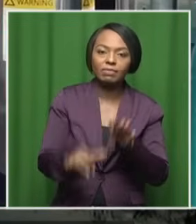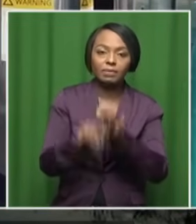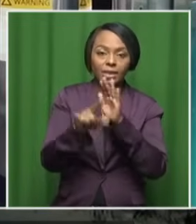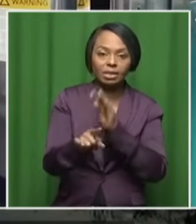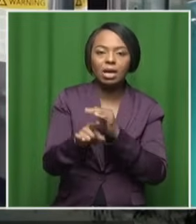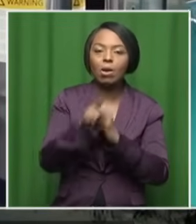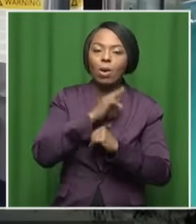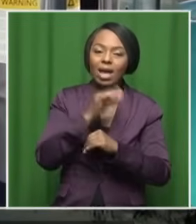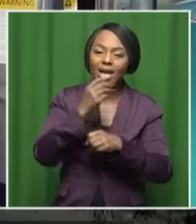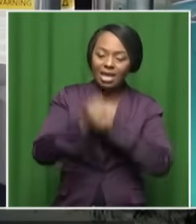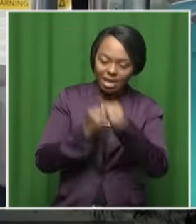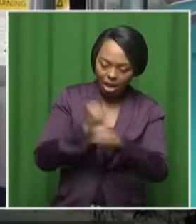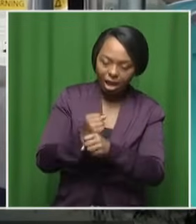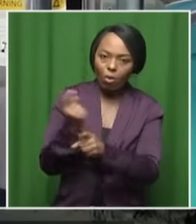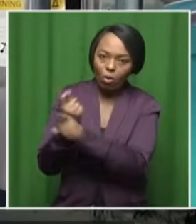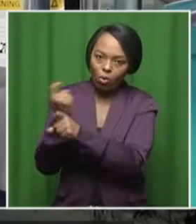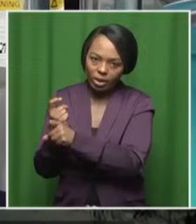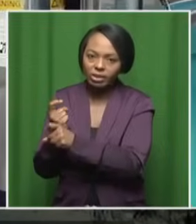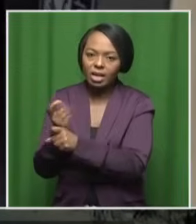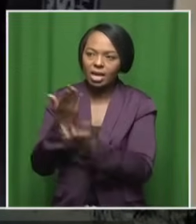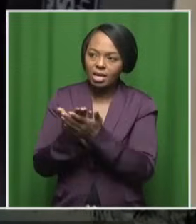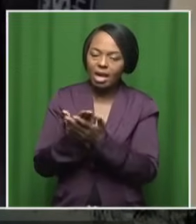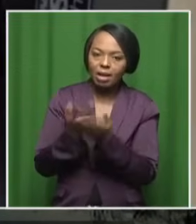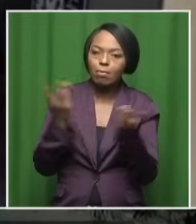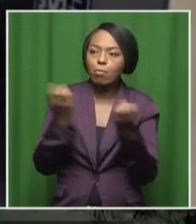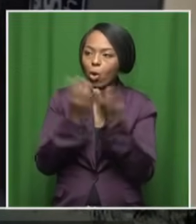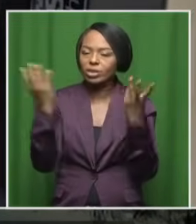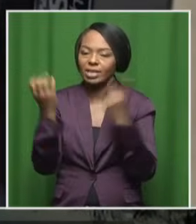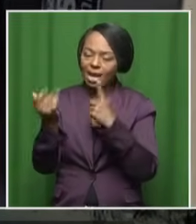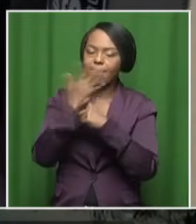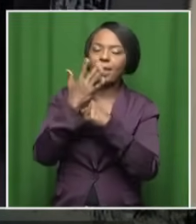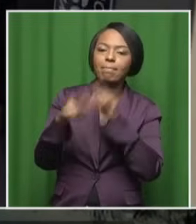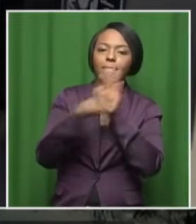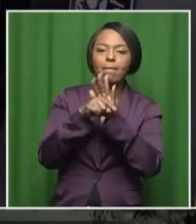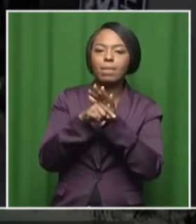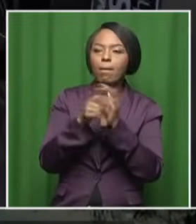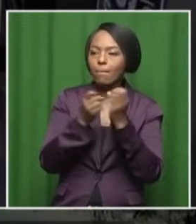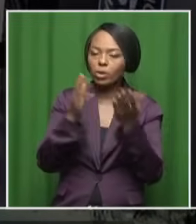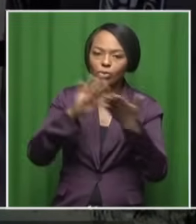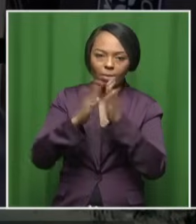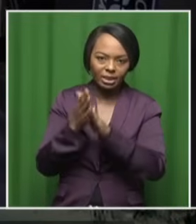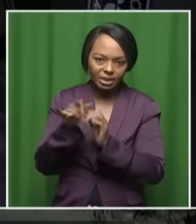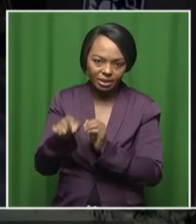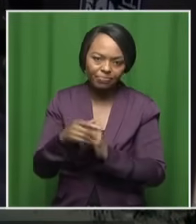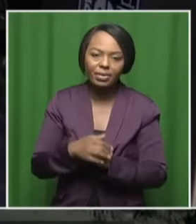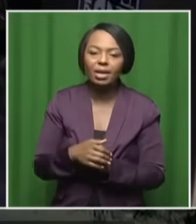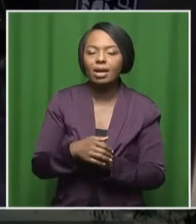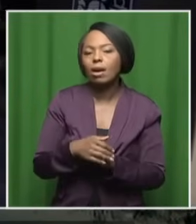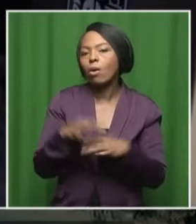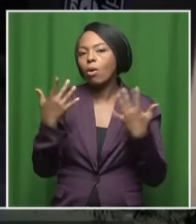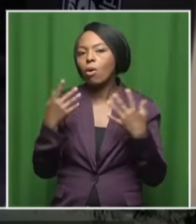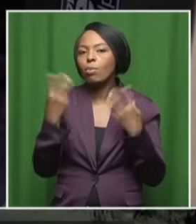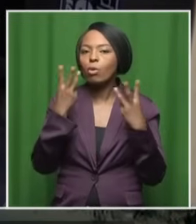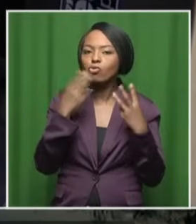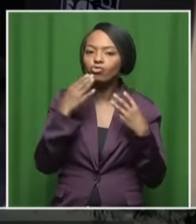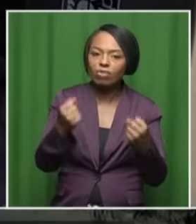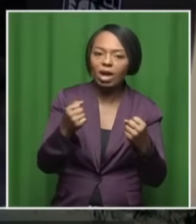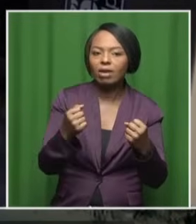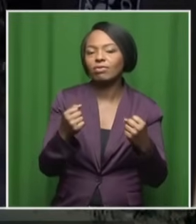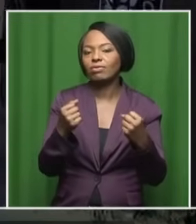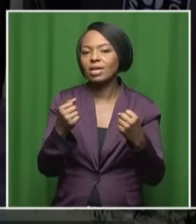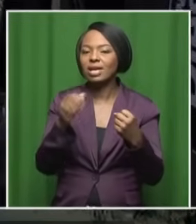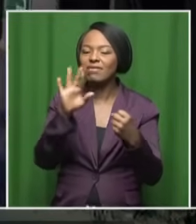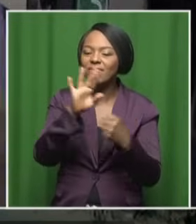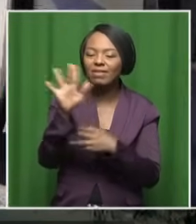every year, is that would have been felt by the poorest in our communities. You know, even a small increase to the general fuel levy of 5 or 10